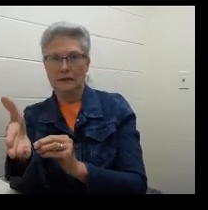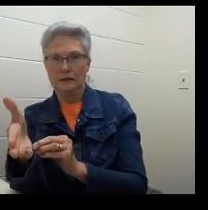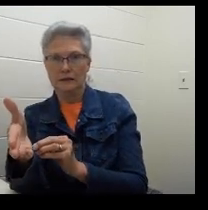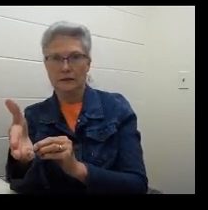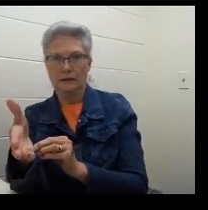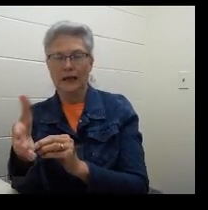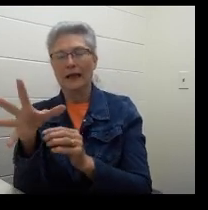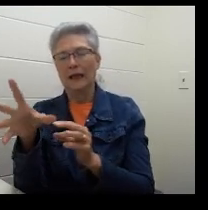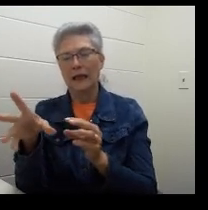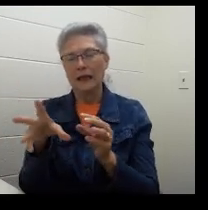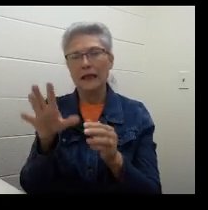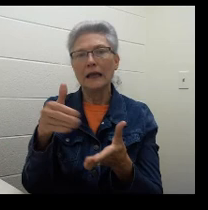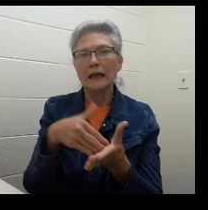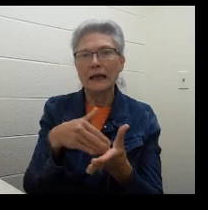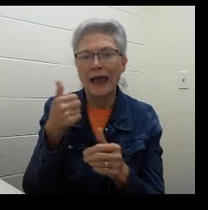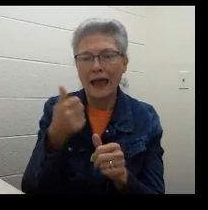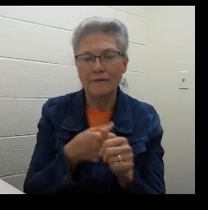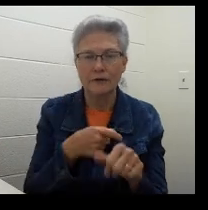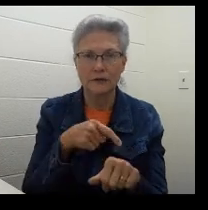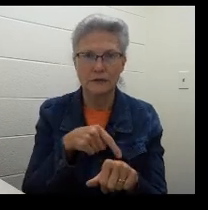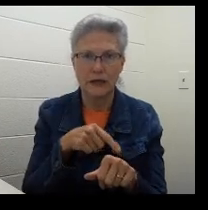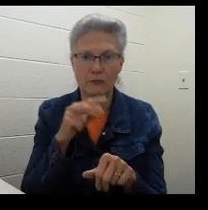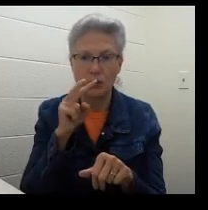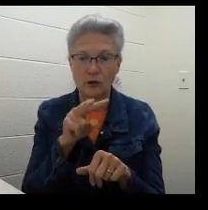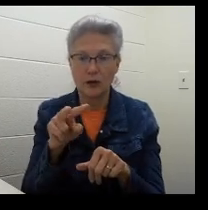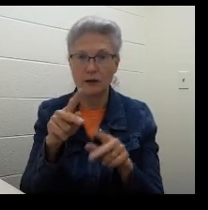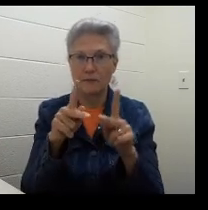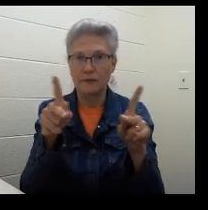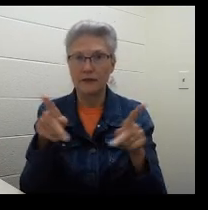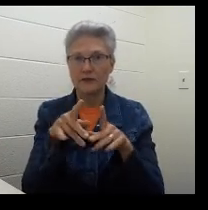So again, every time we're looking at place